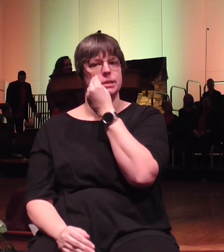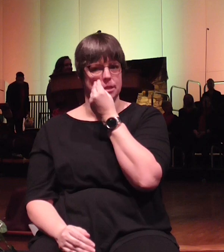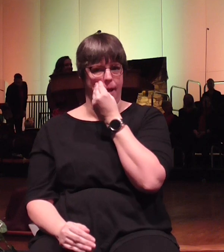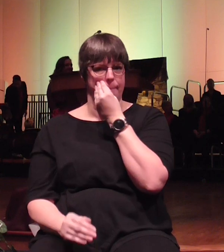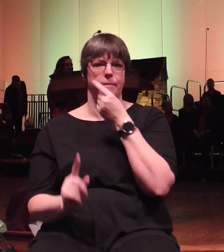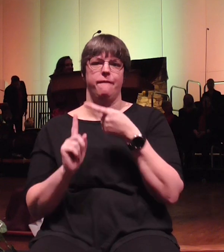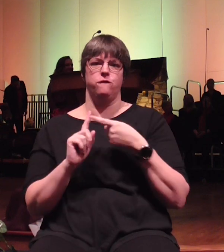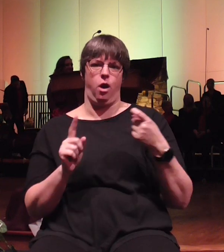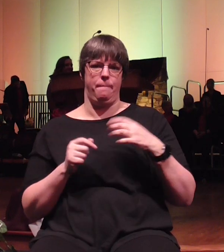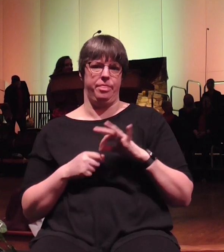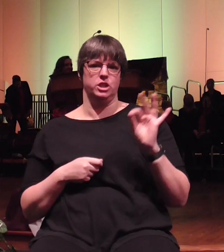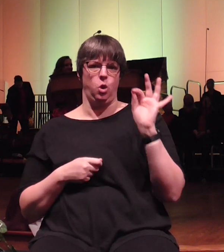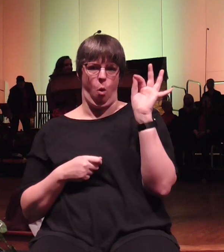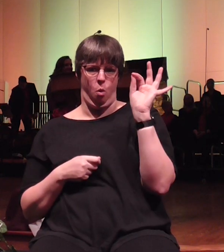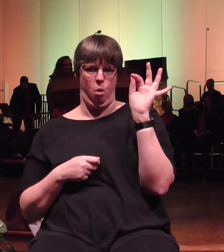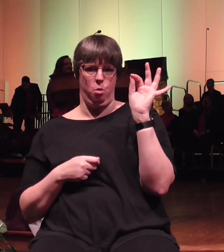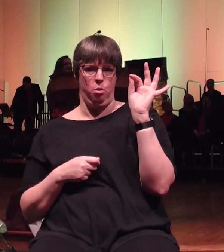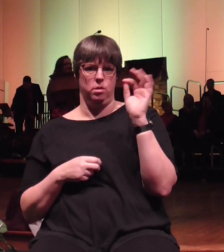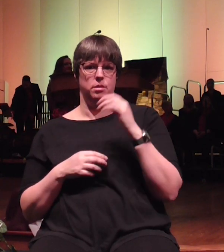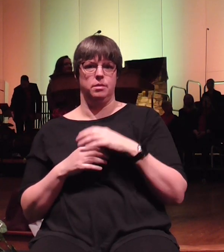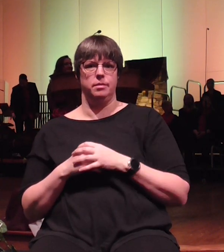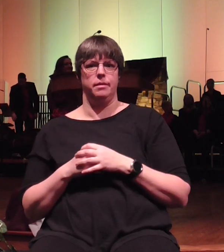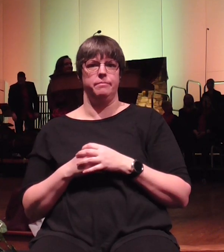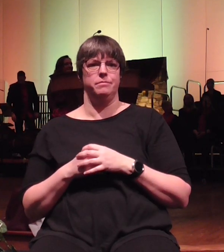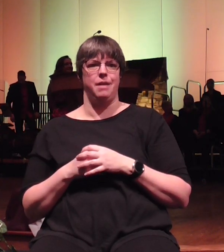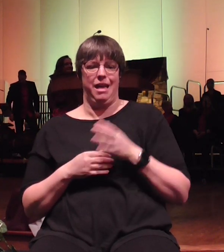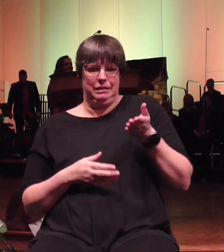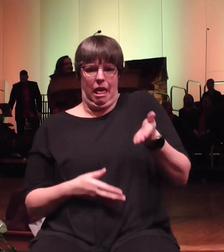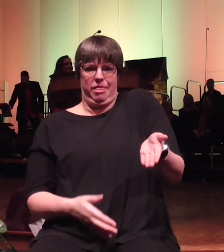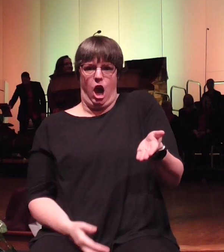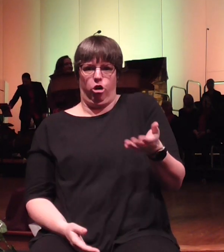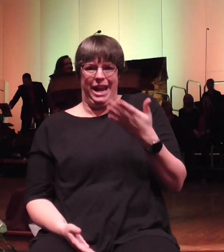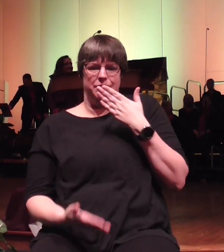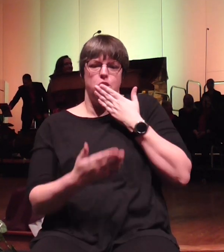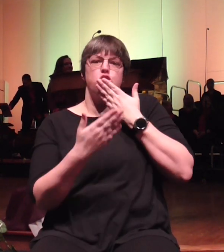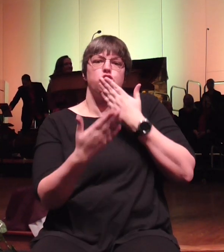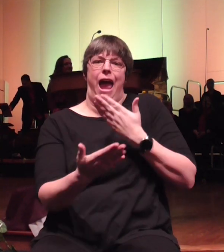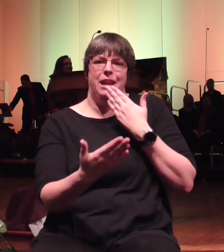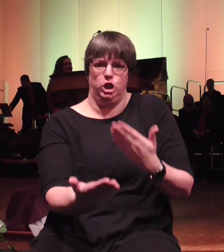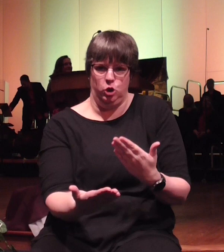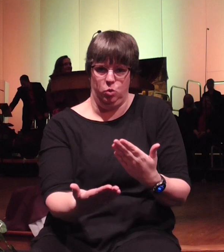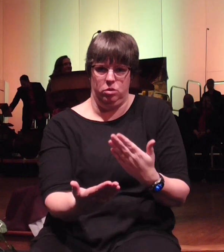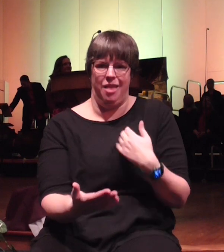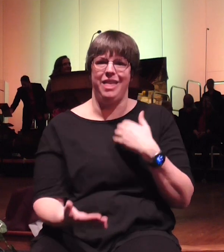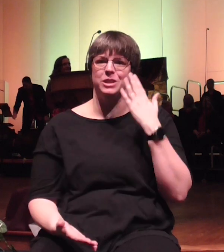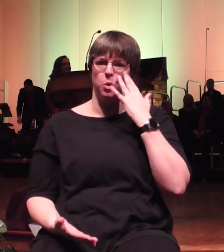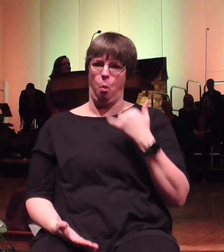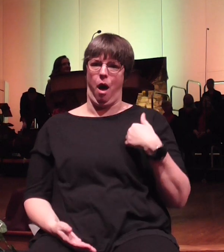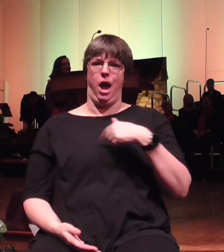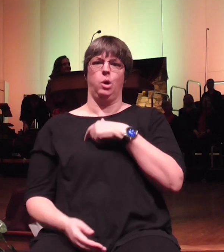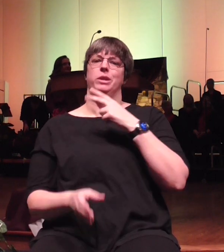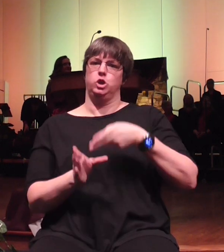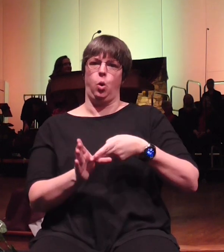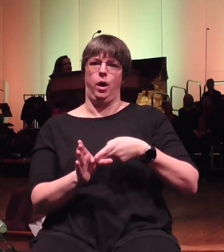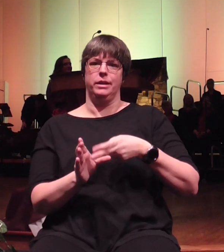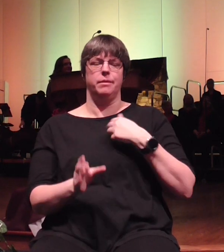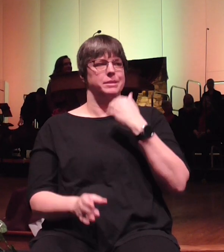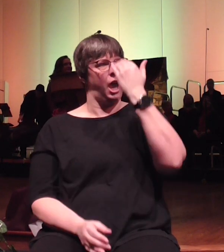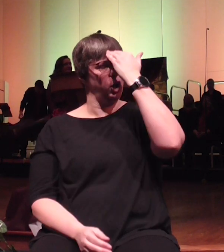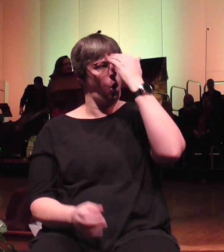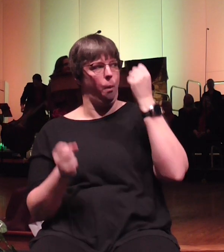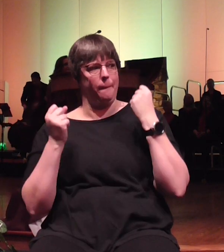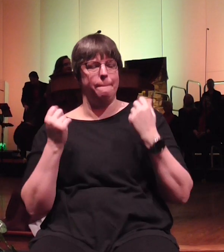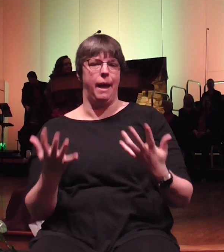forth from the soul." There it is, it's gratitude. That's why we joined the Nautilus Society. I